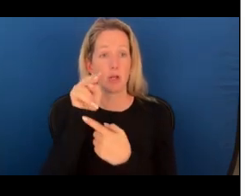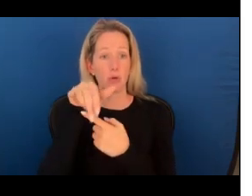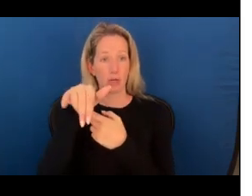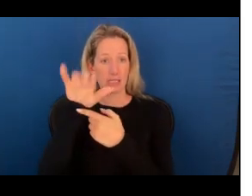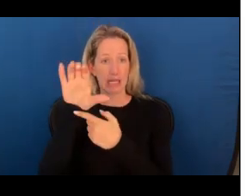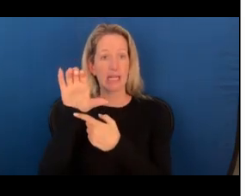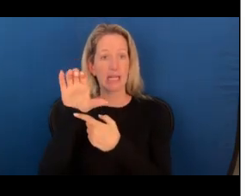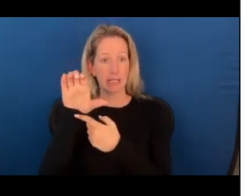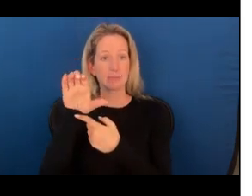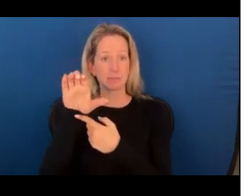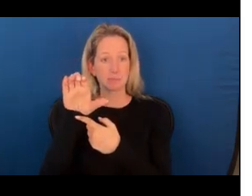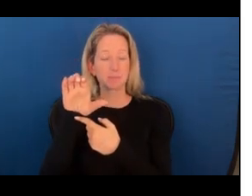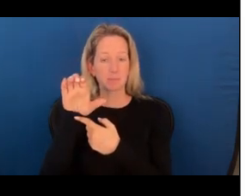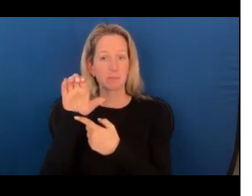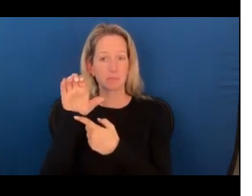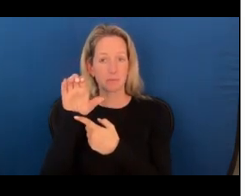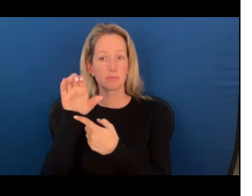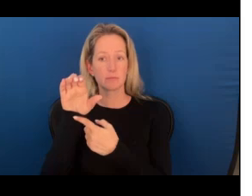is